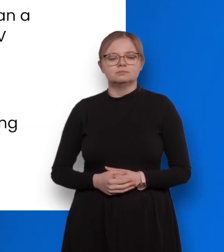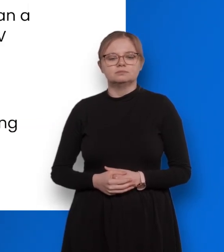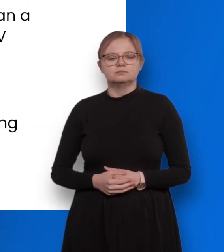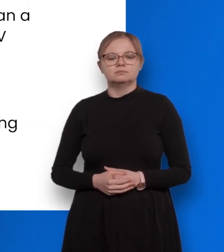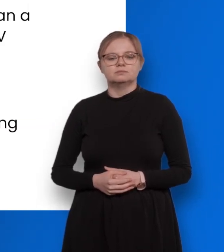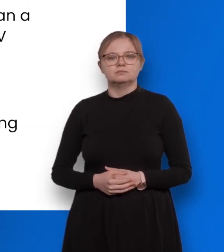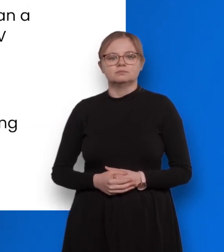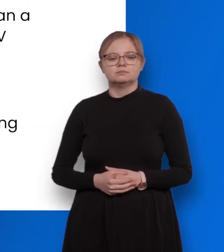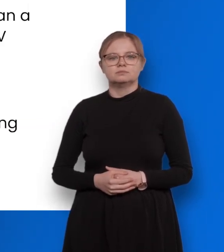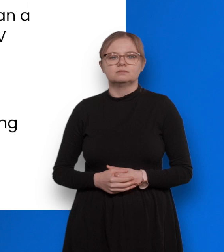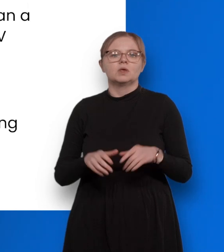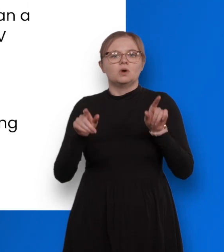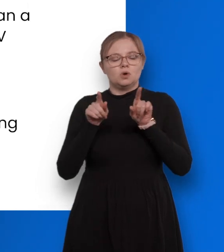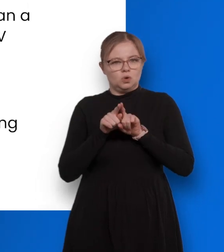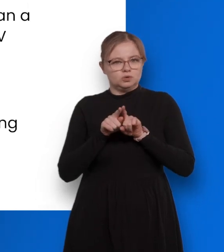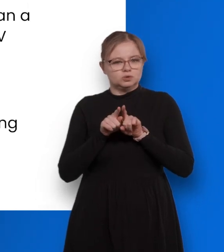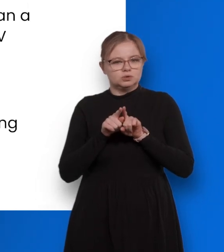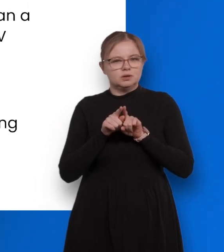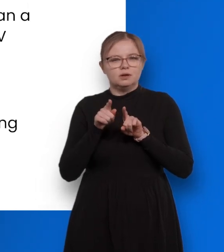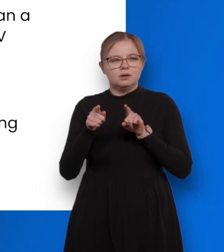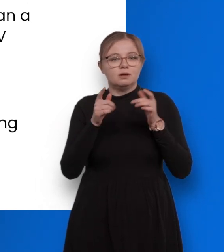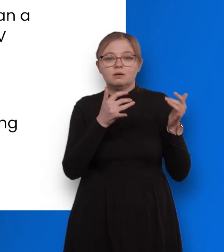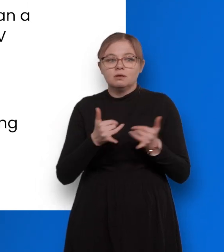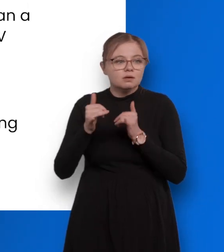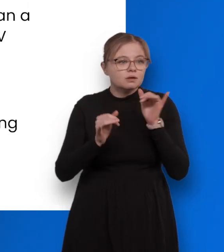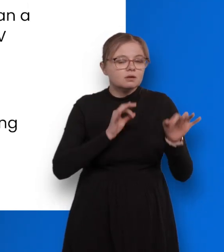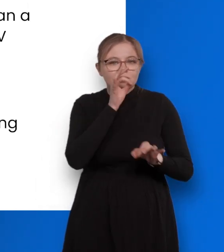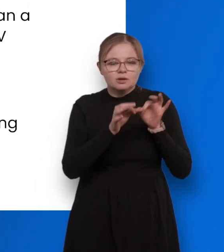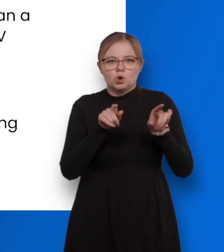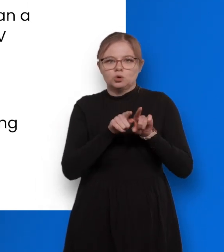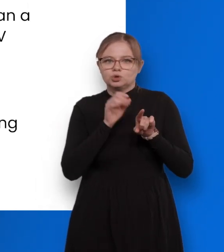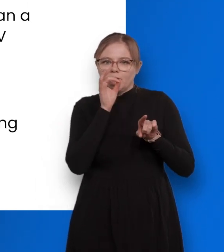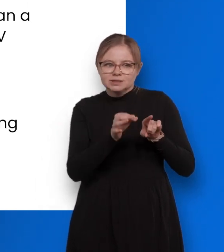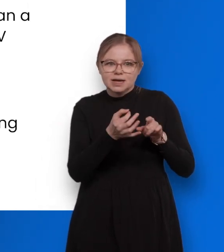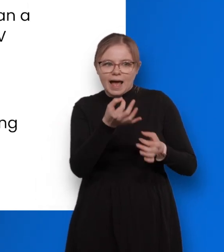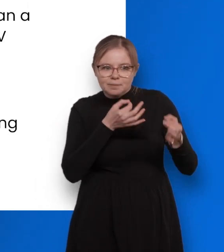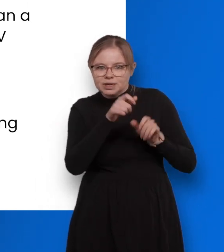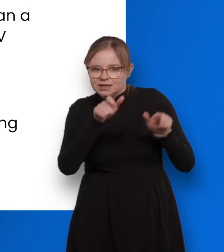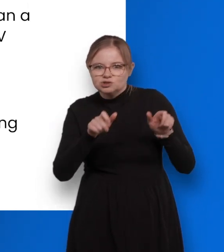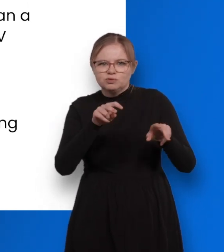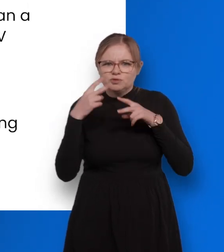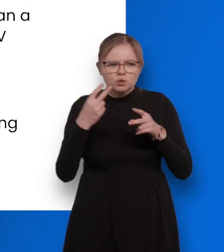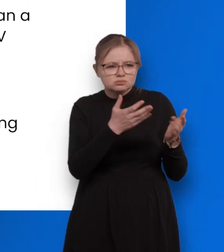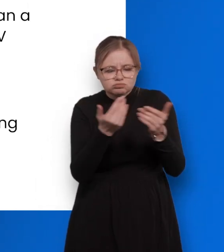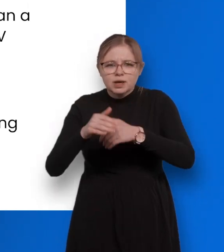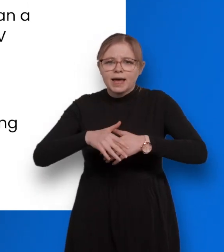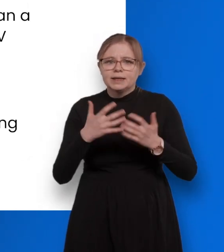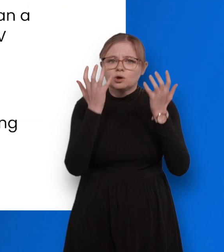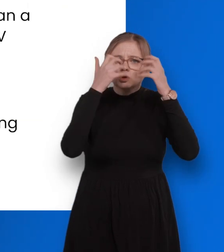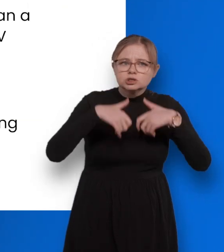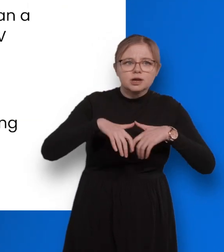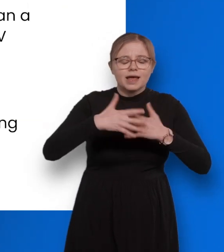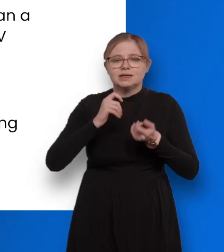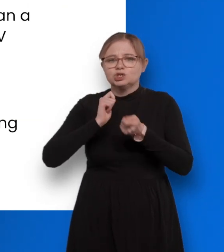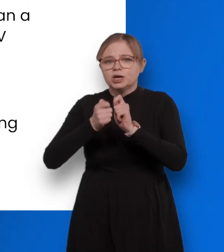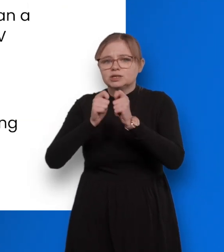We also, the standardized question set also posed questions to applicants and reviewers on any concerns they had and whether there were changes they would like to